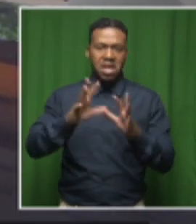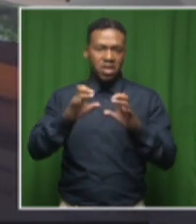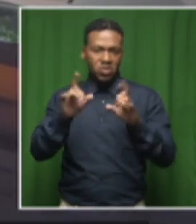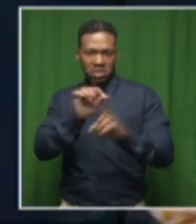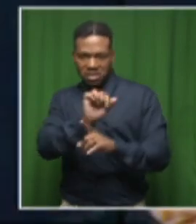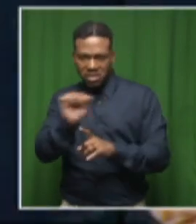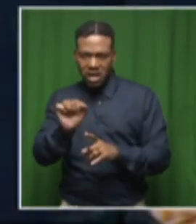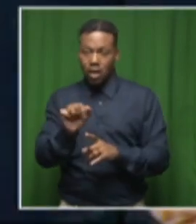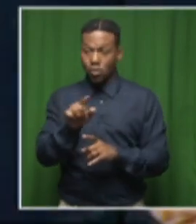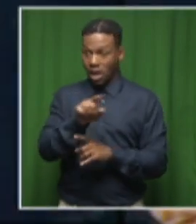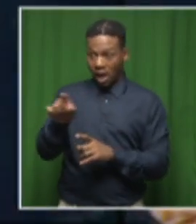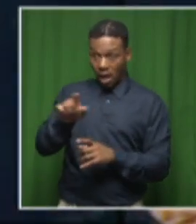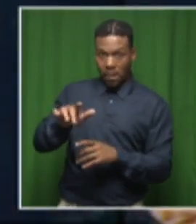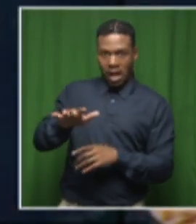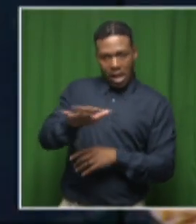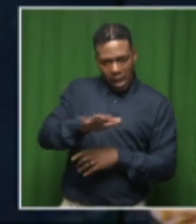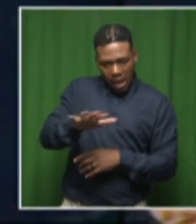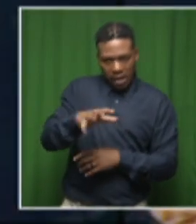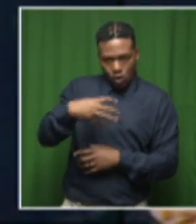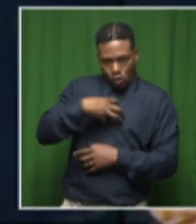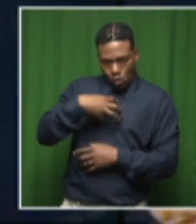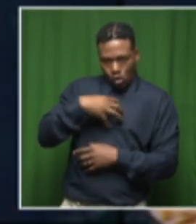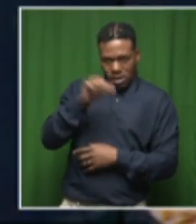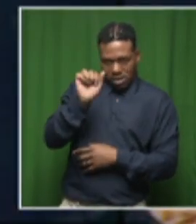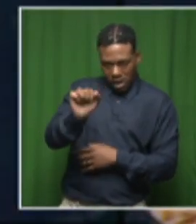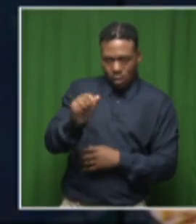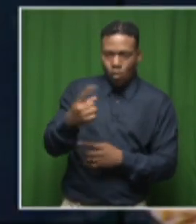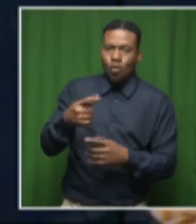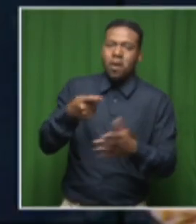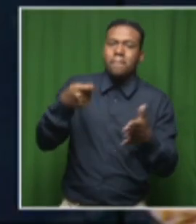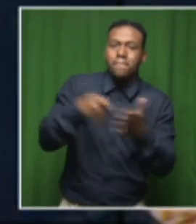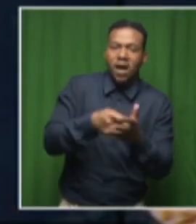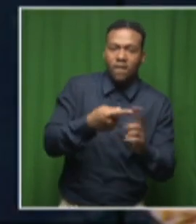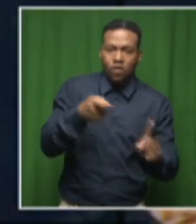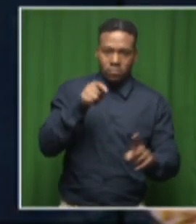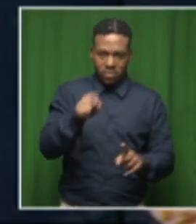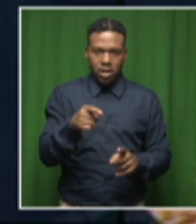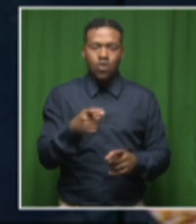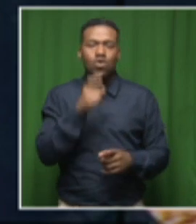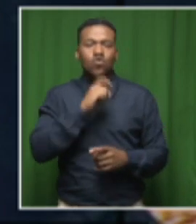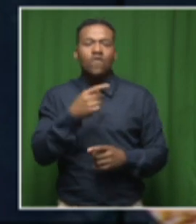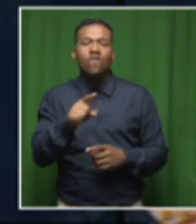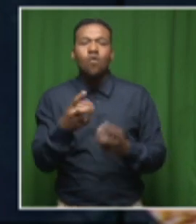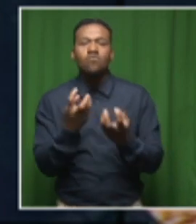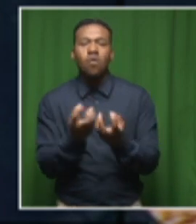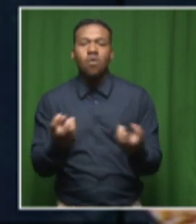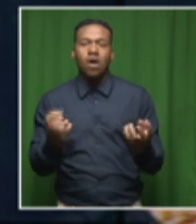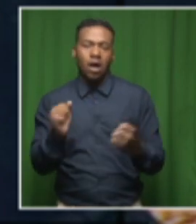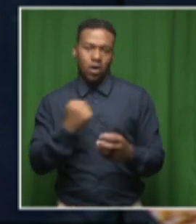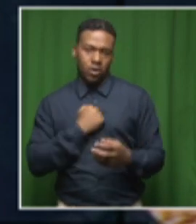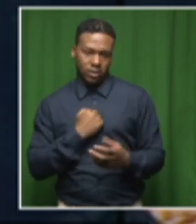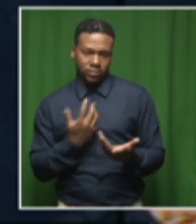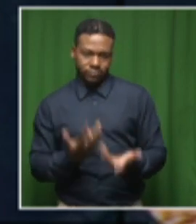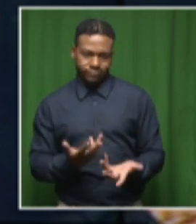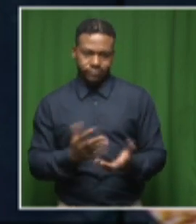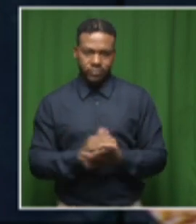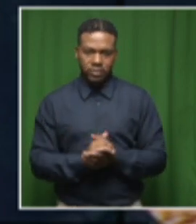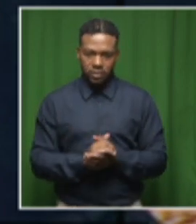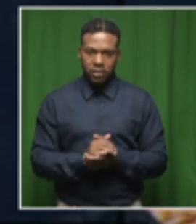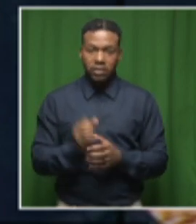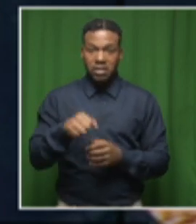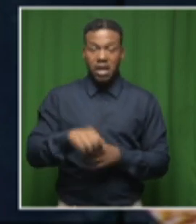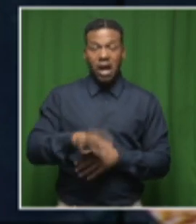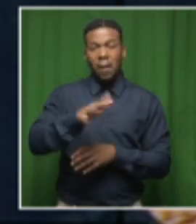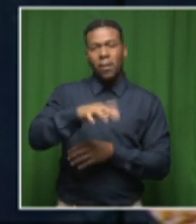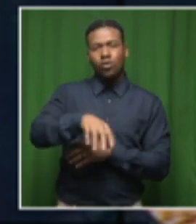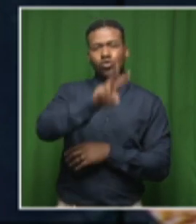own the farm, and we're partnership with them, and we buy the products and we use them as raw materials. So there's probably about over 250,000 people